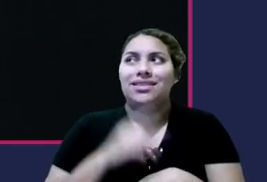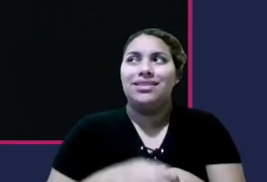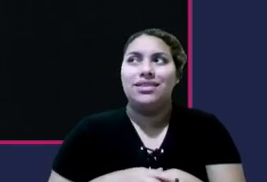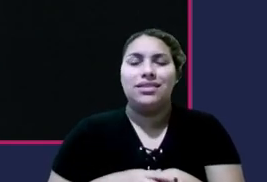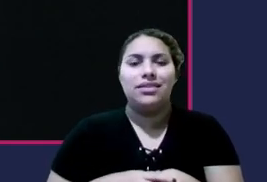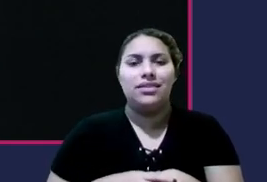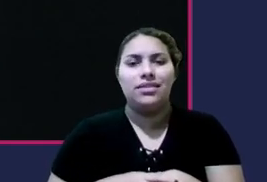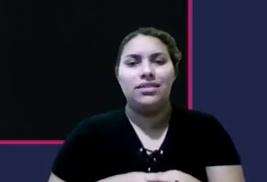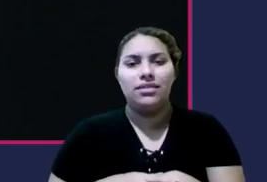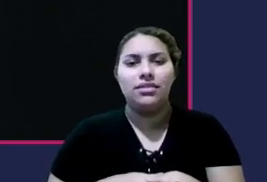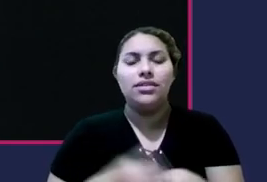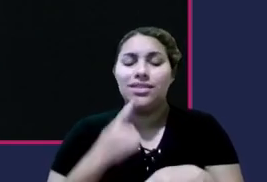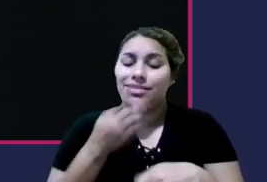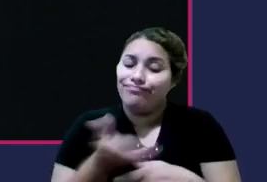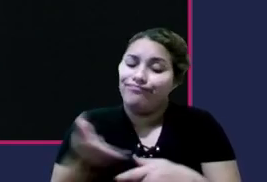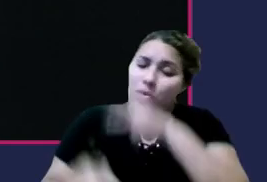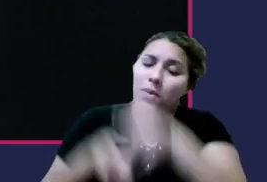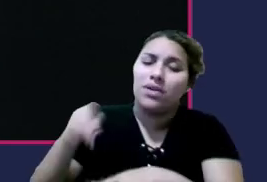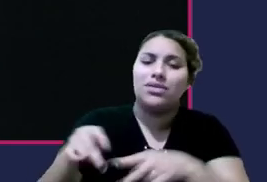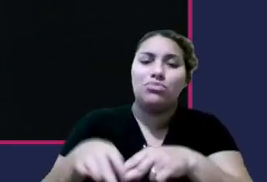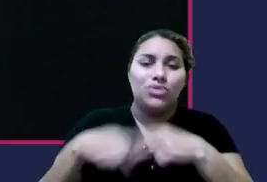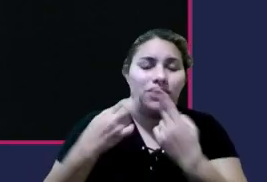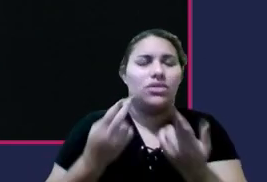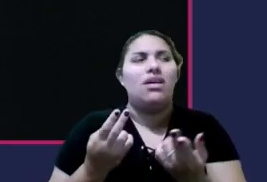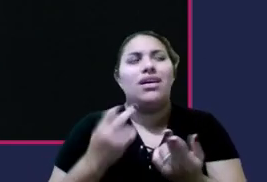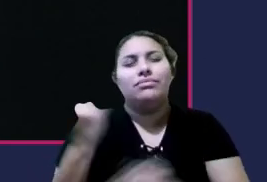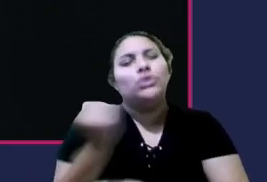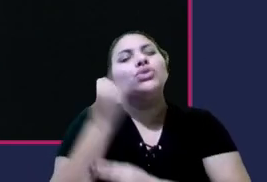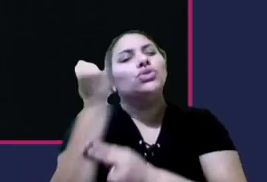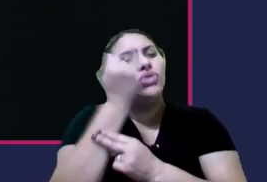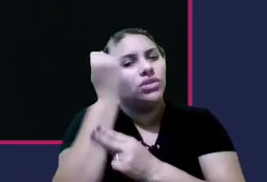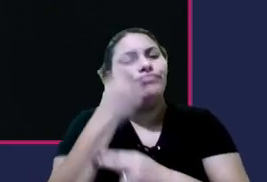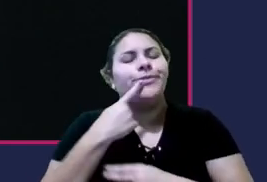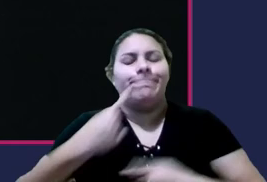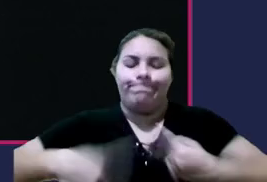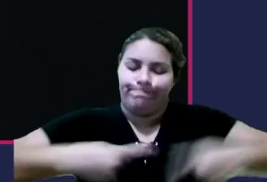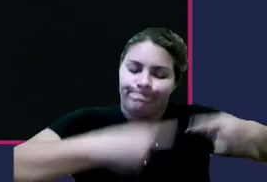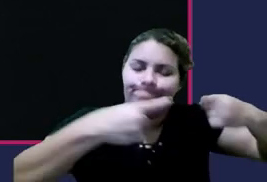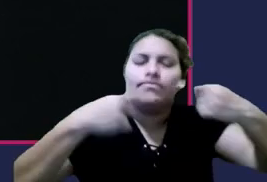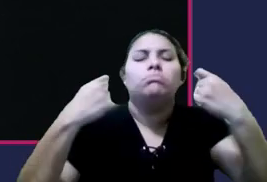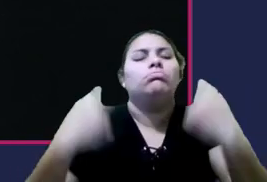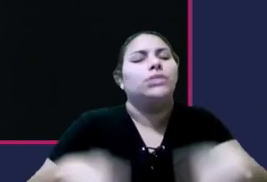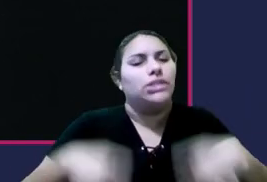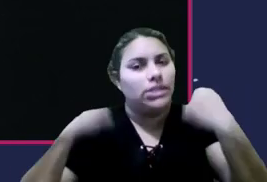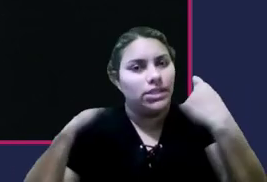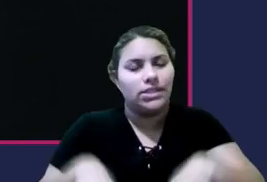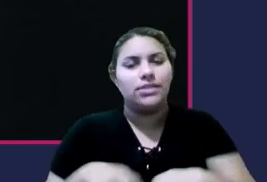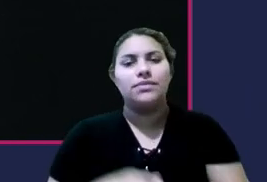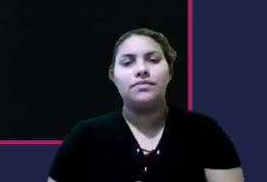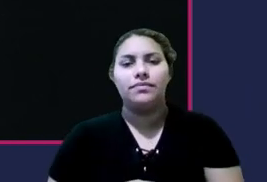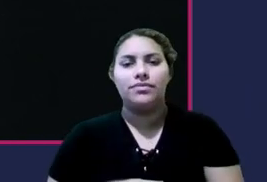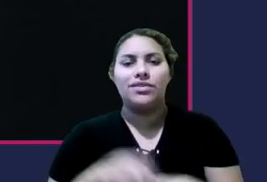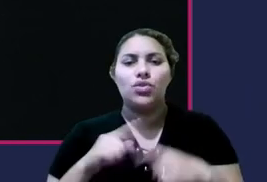not the more appropriate one for this population. So I think it's a very important point. We need to discuss that